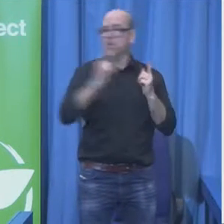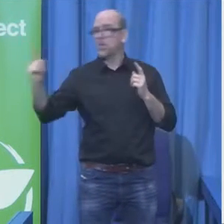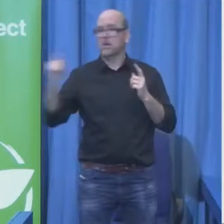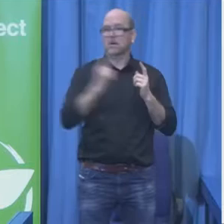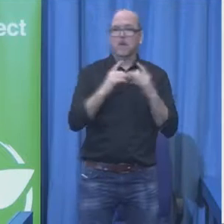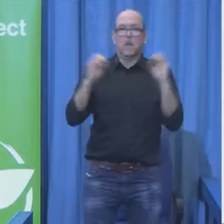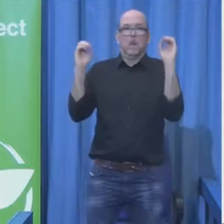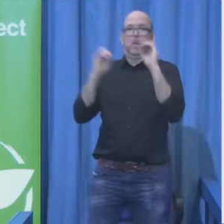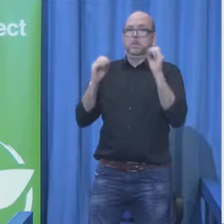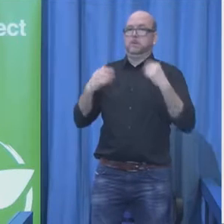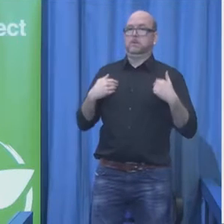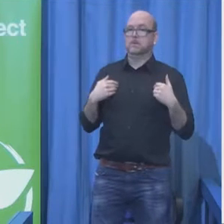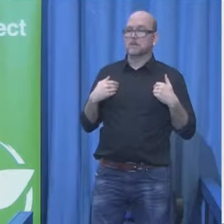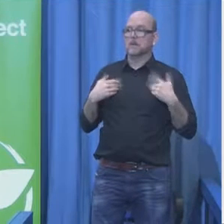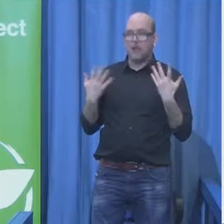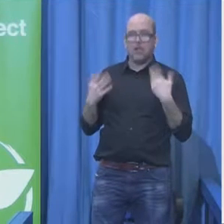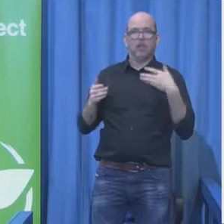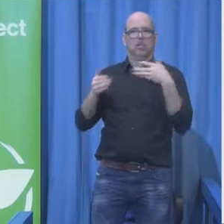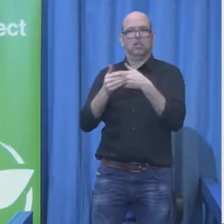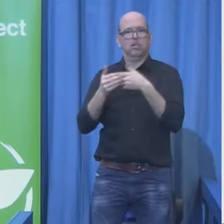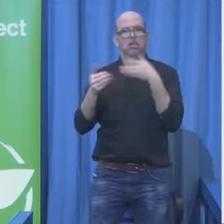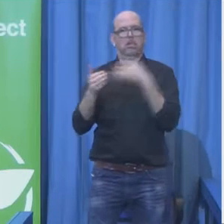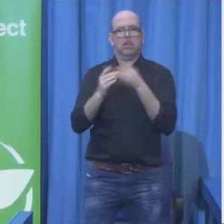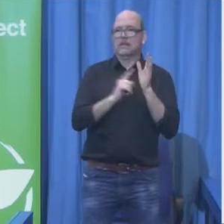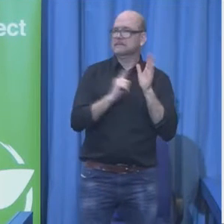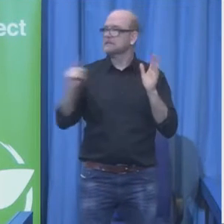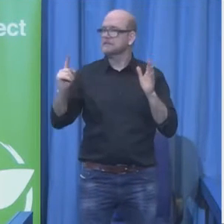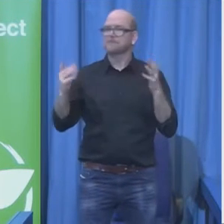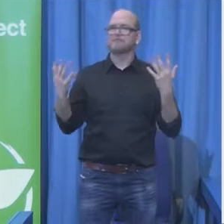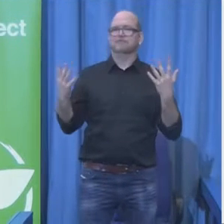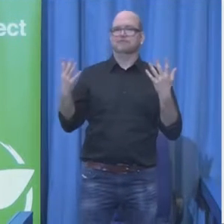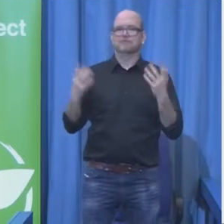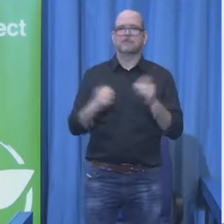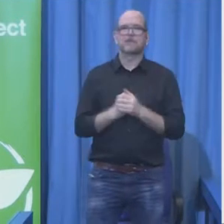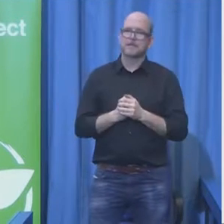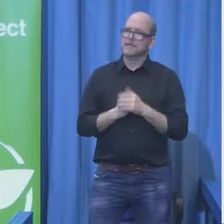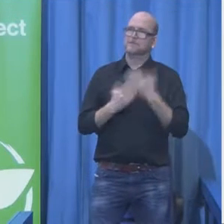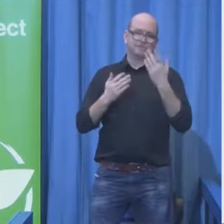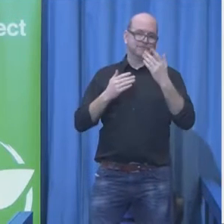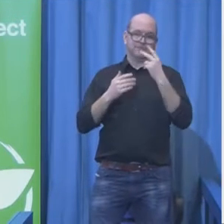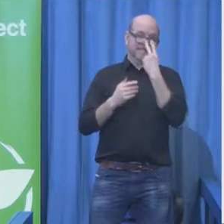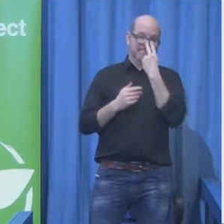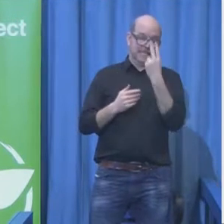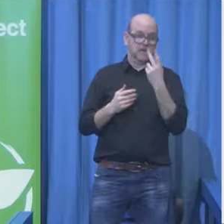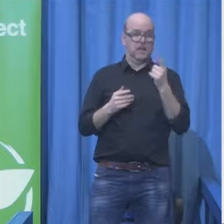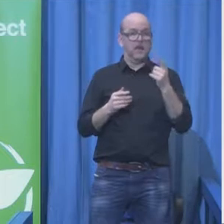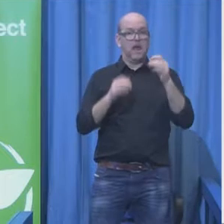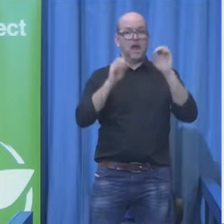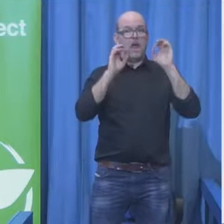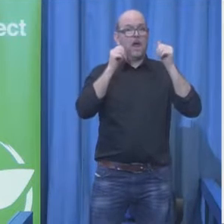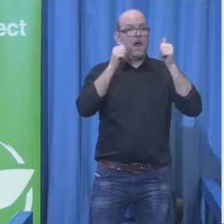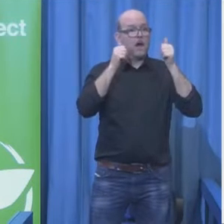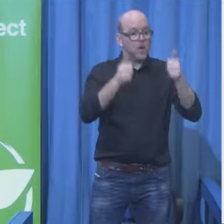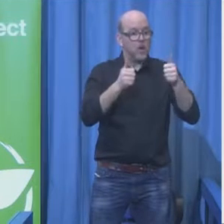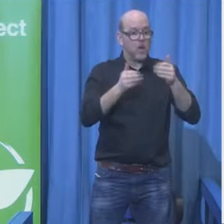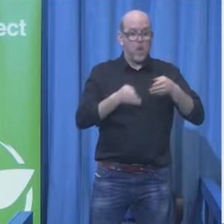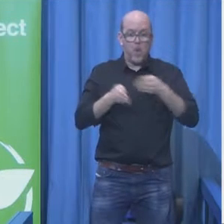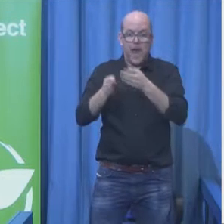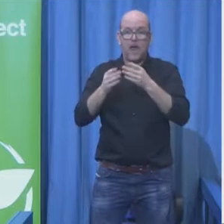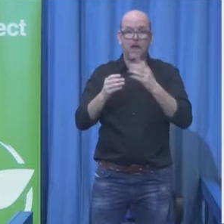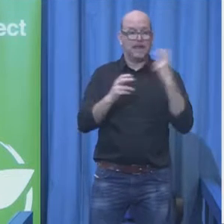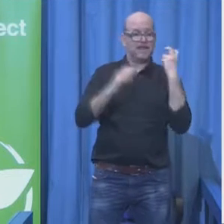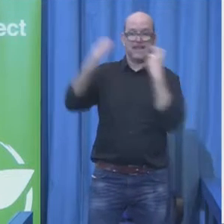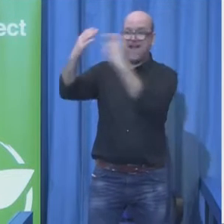Places of work in the private sector as well as the public sector are not accessible. The percentage of,